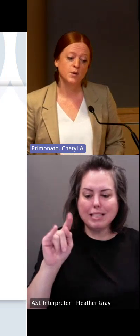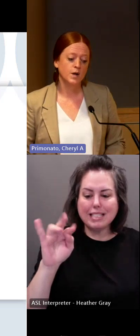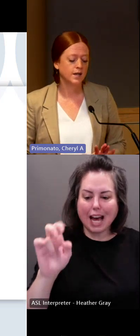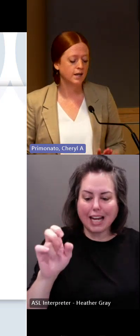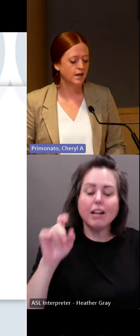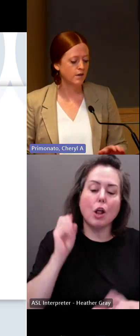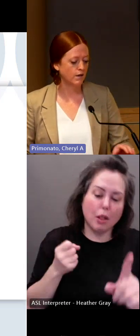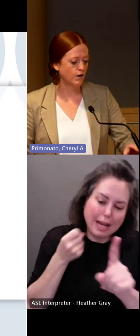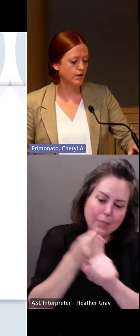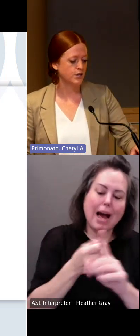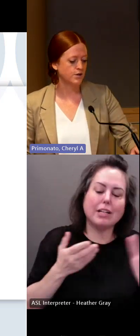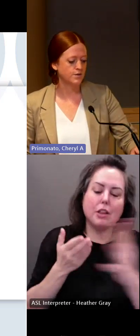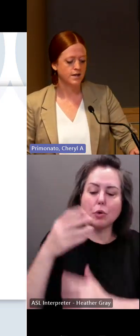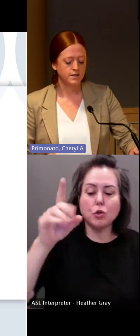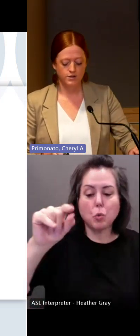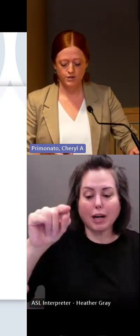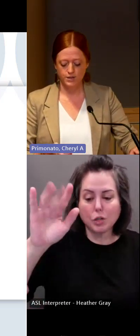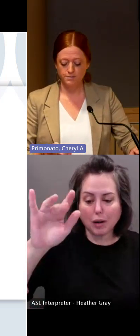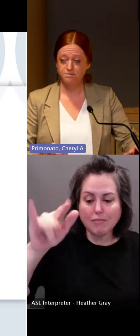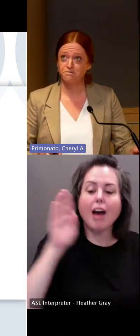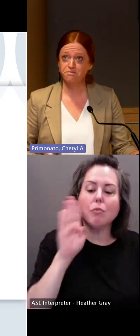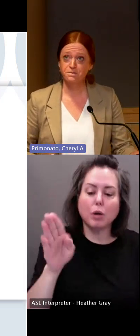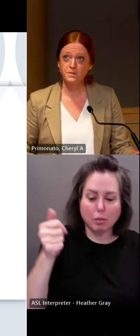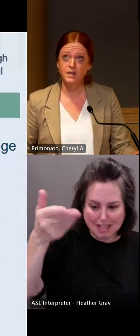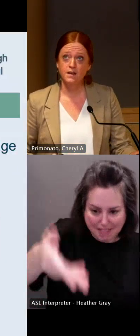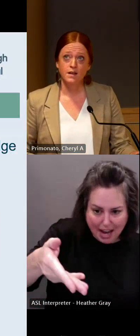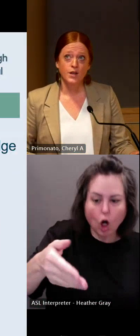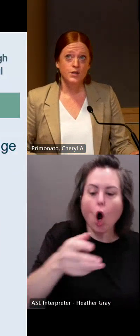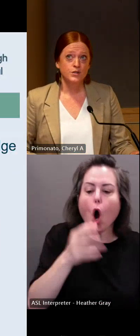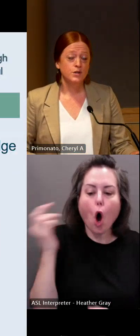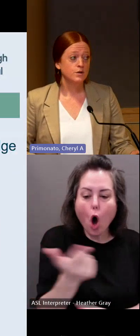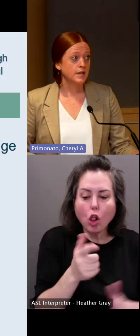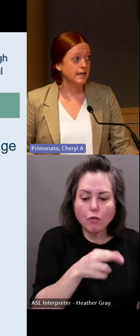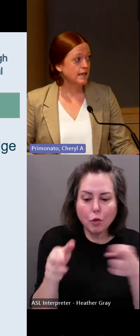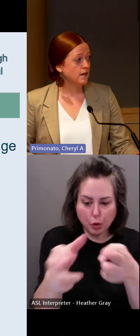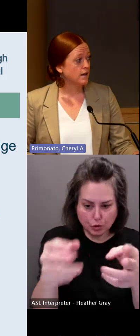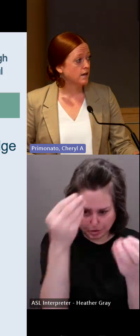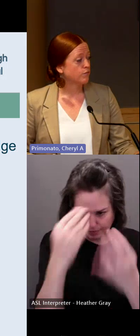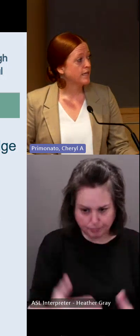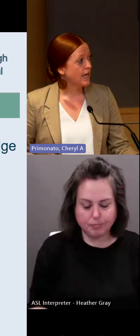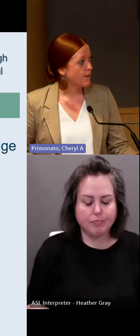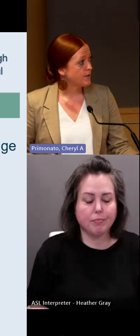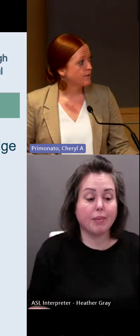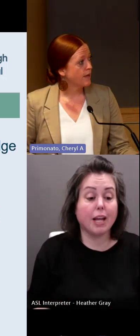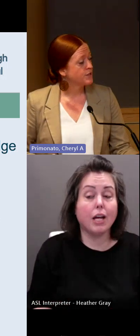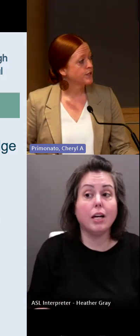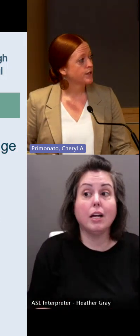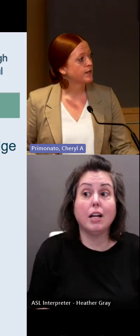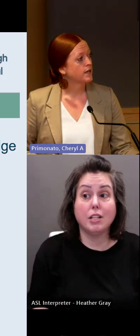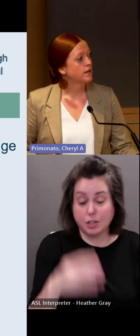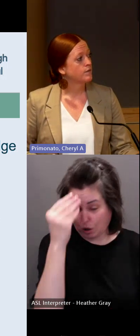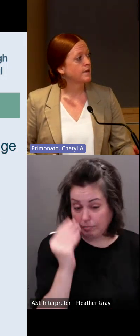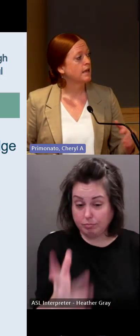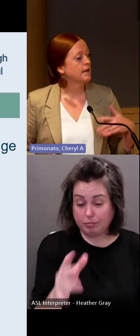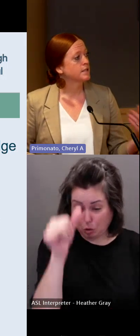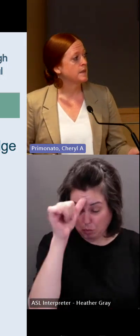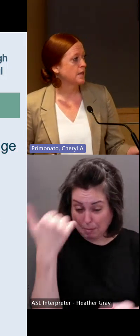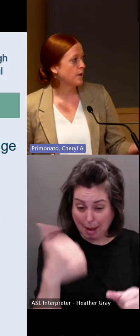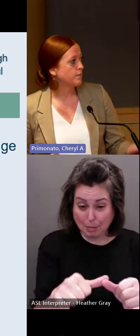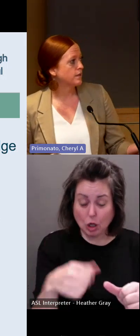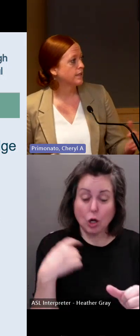our work, we encourage you to do so. So a recap and reminder,